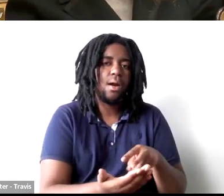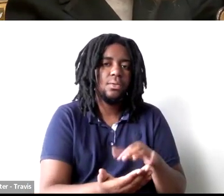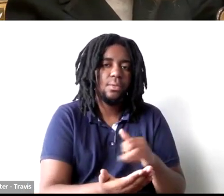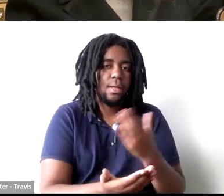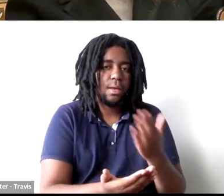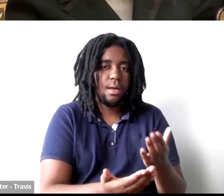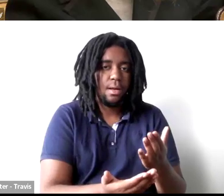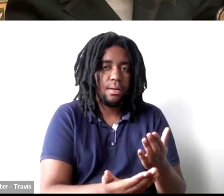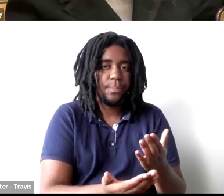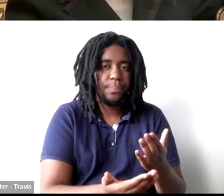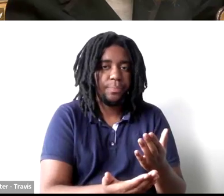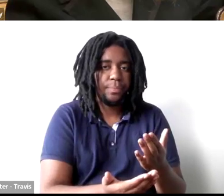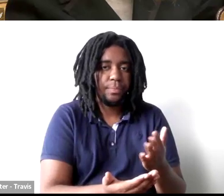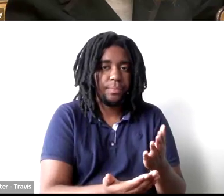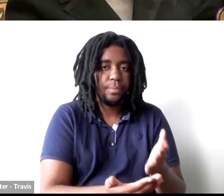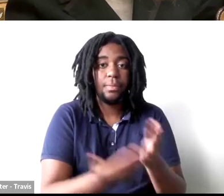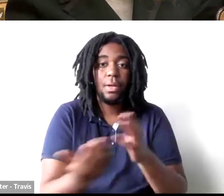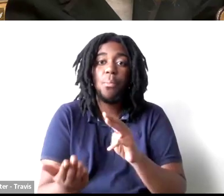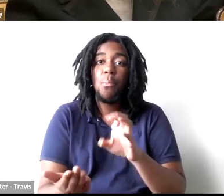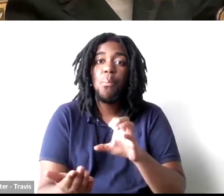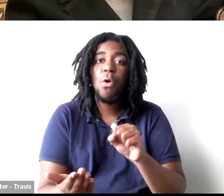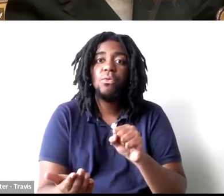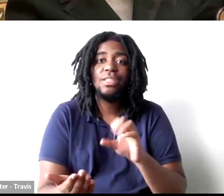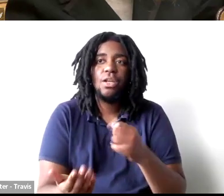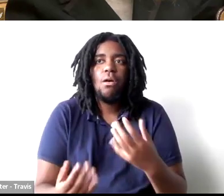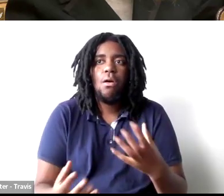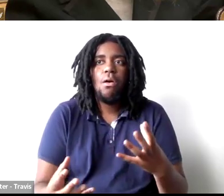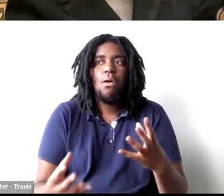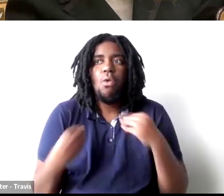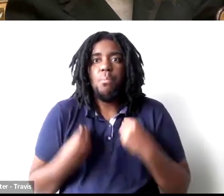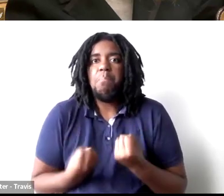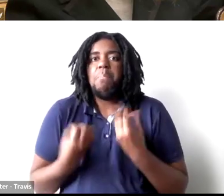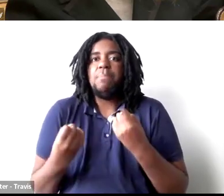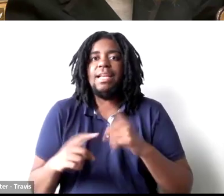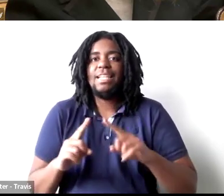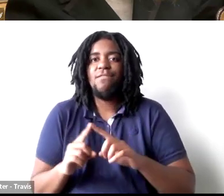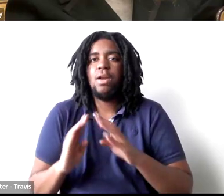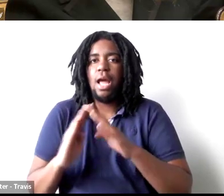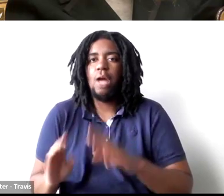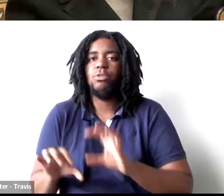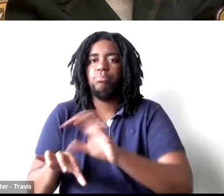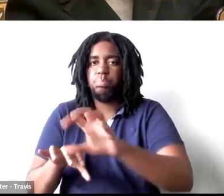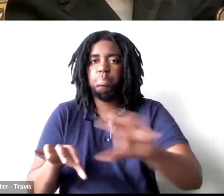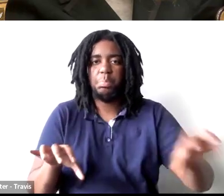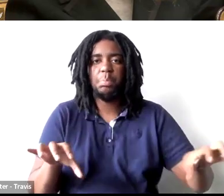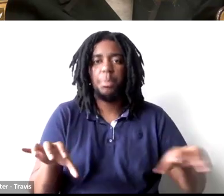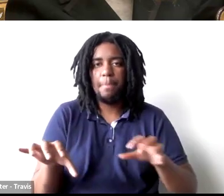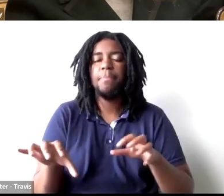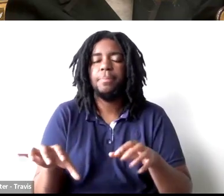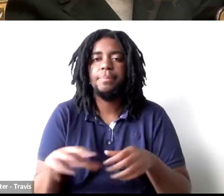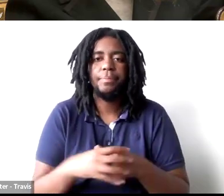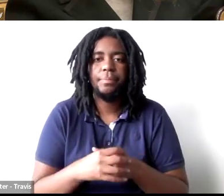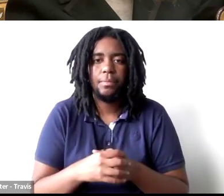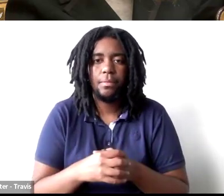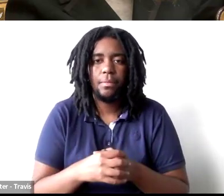Also, Moses owned a lot of real estate. Because he made quite a bit of money, he invested in real estate, but over the years,